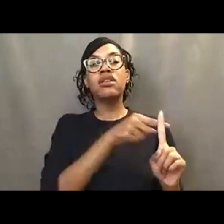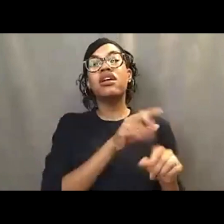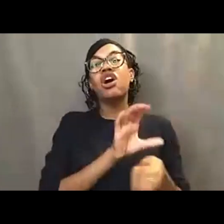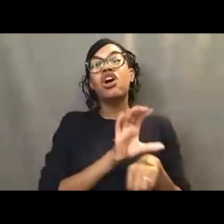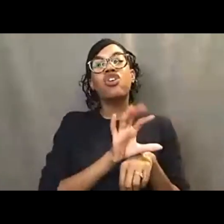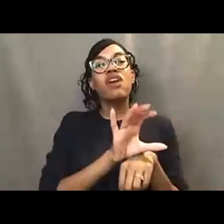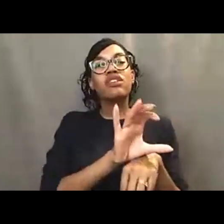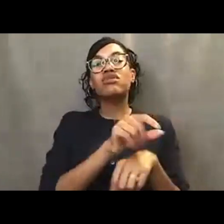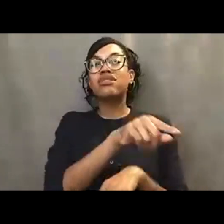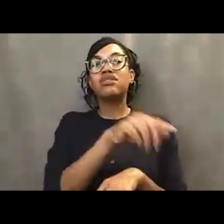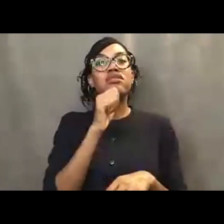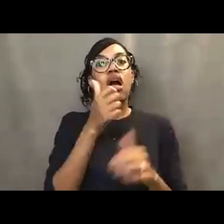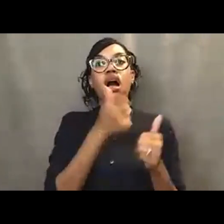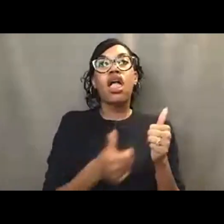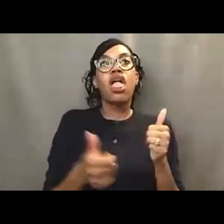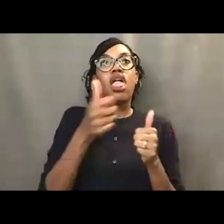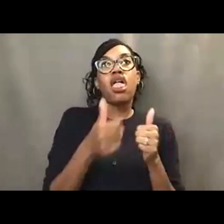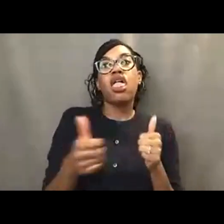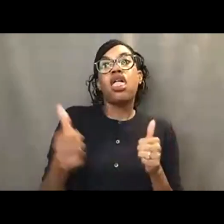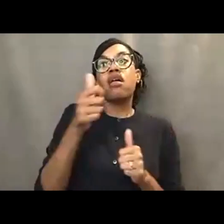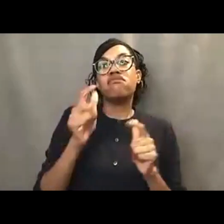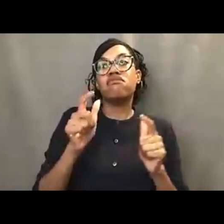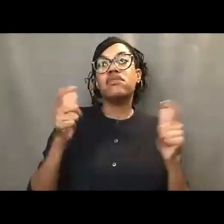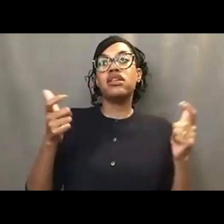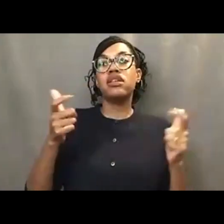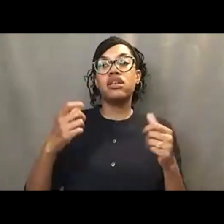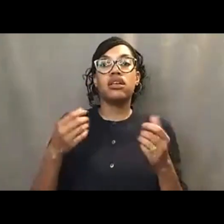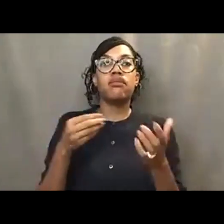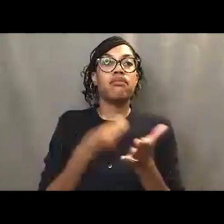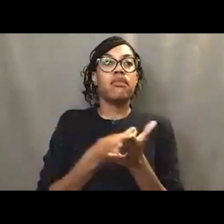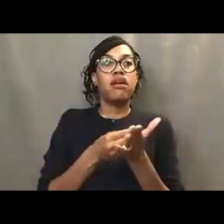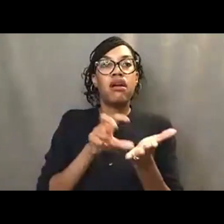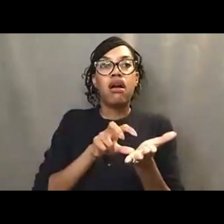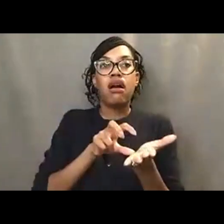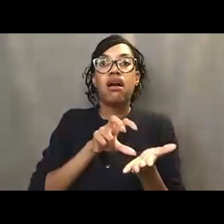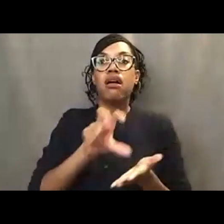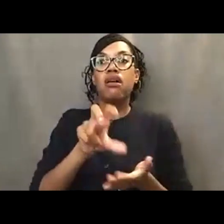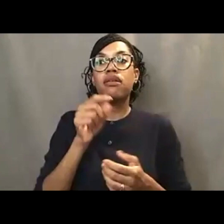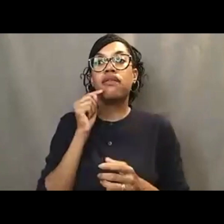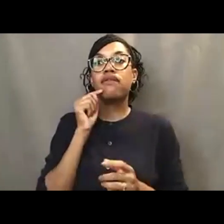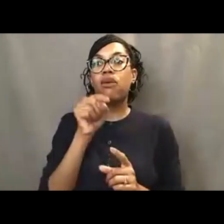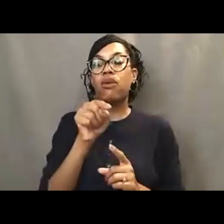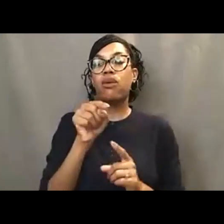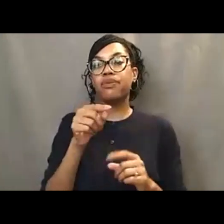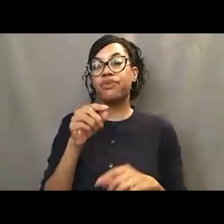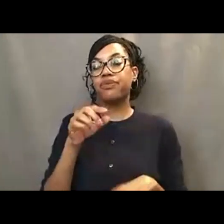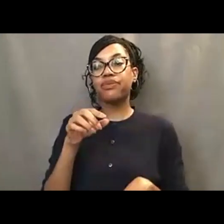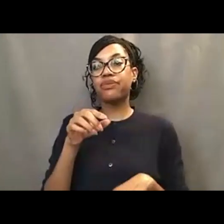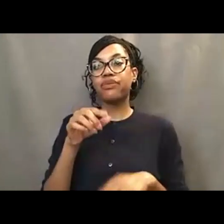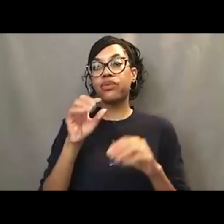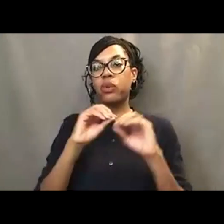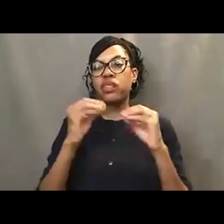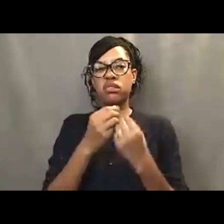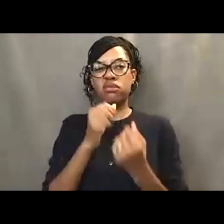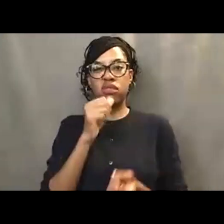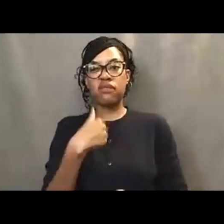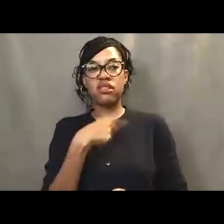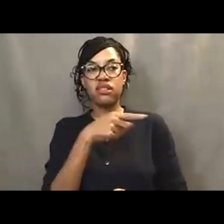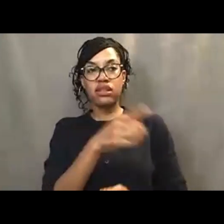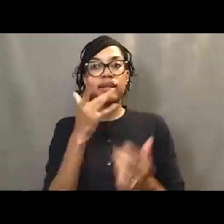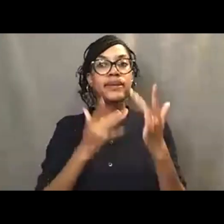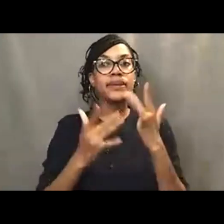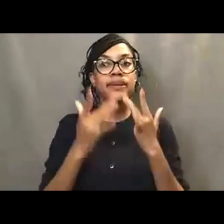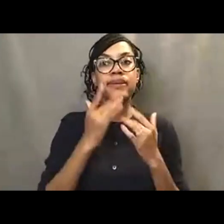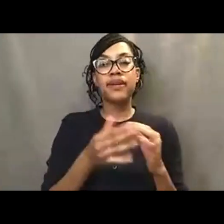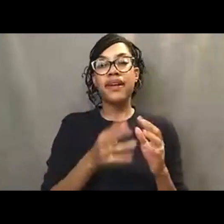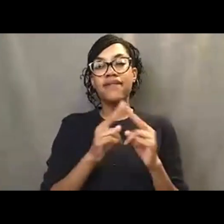foundation funded groups. These are very grassroots groups that are very connected